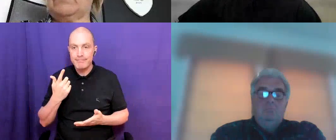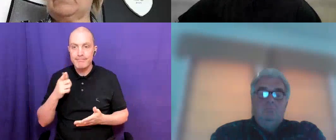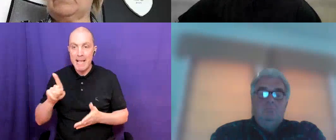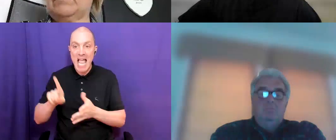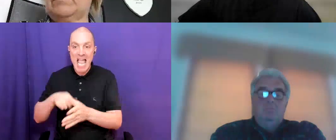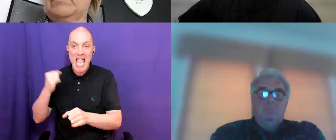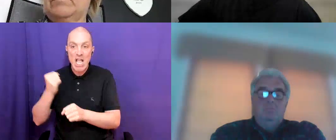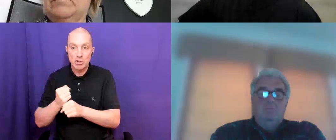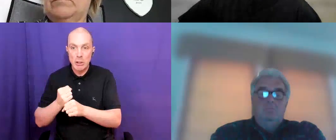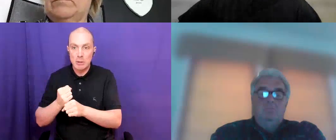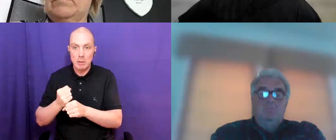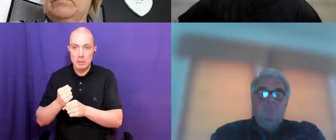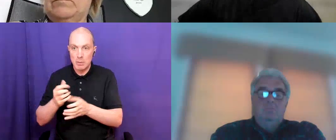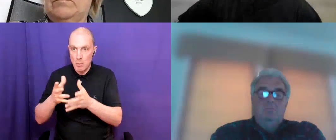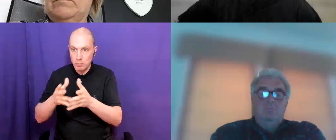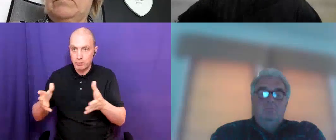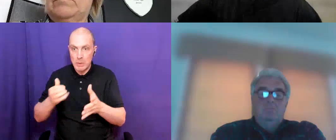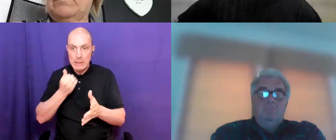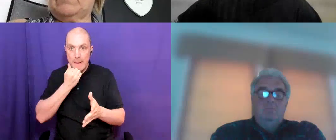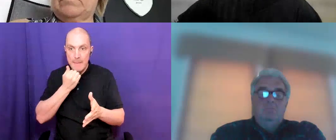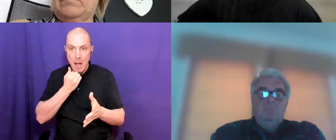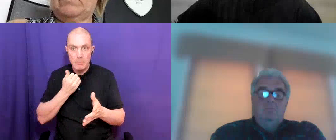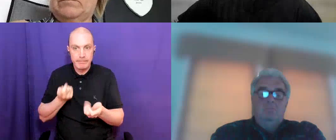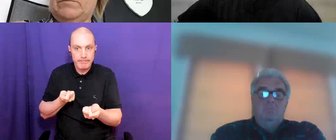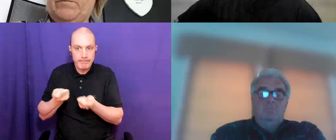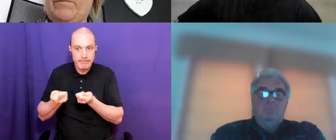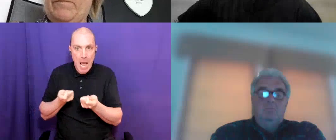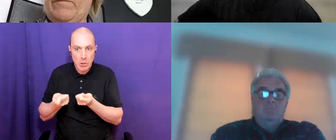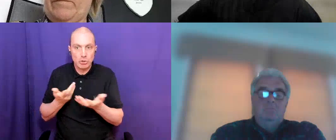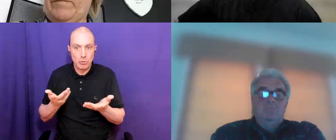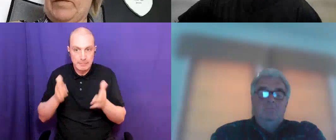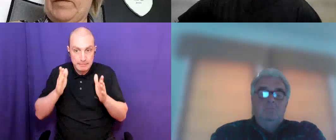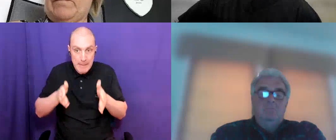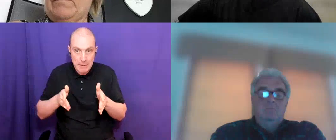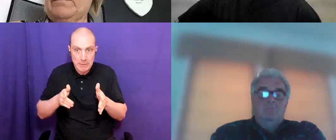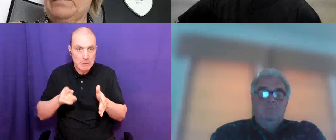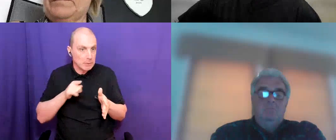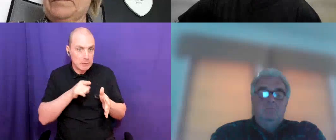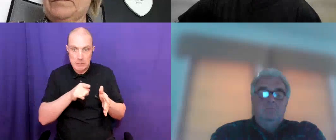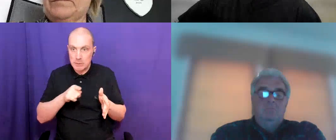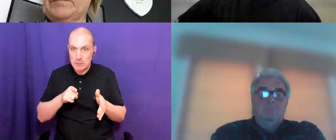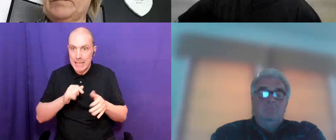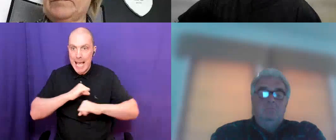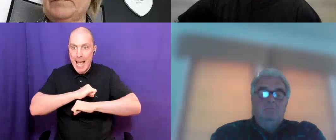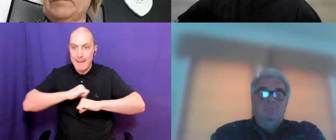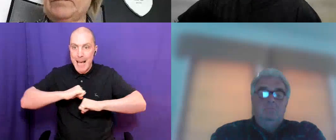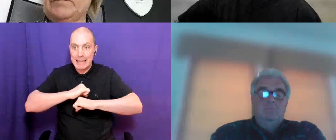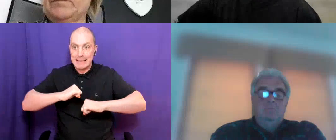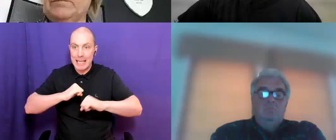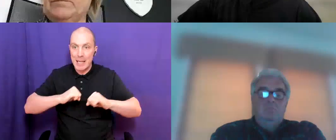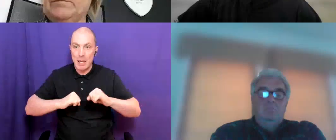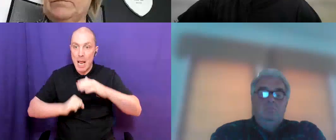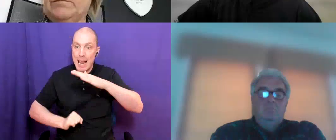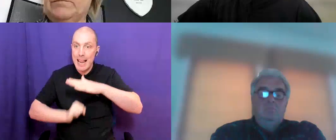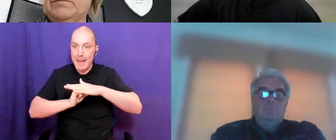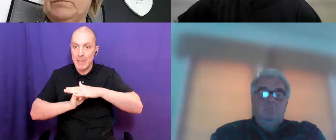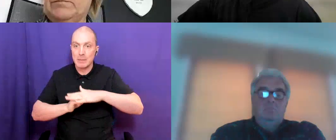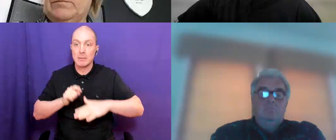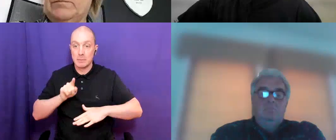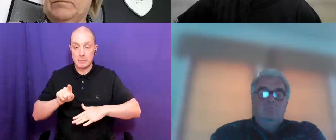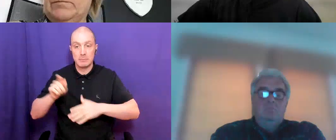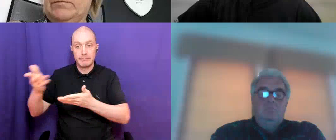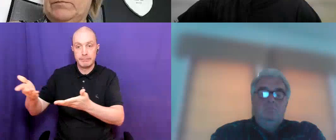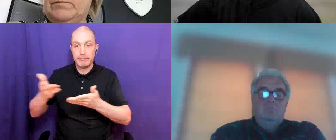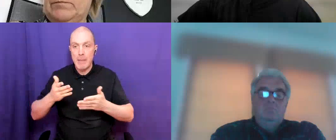to the count. By these arrangements, we are looking to ensure compliance with capacity limits advised by building standard colleagues